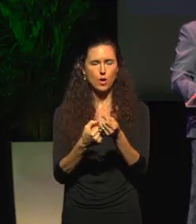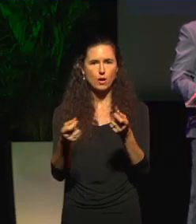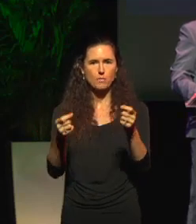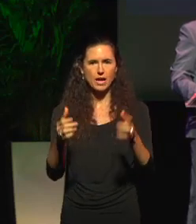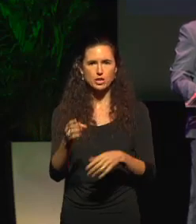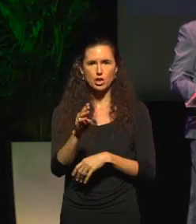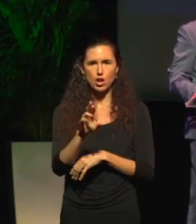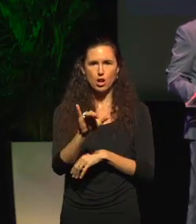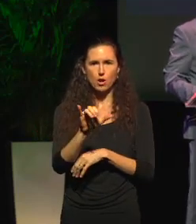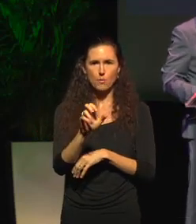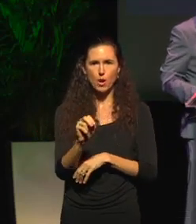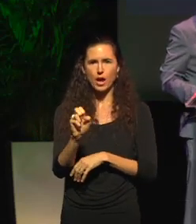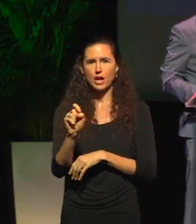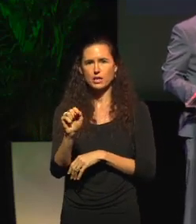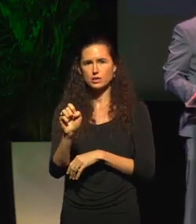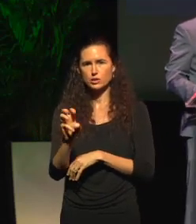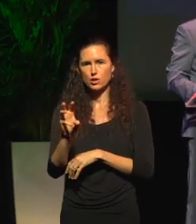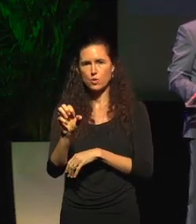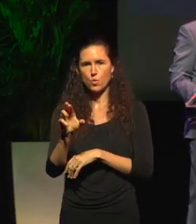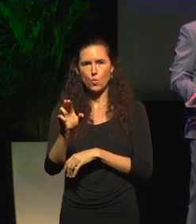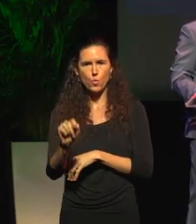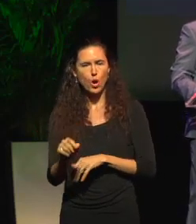Stewart. Congratulations to you, Brian.